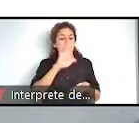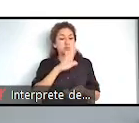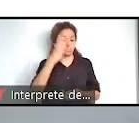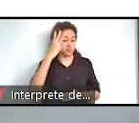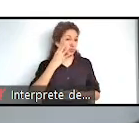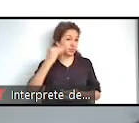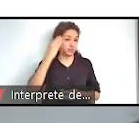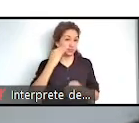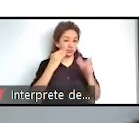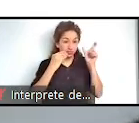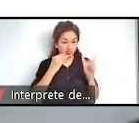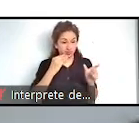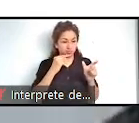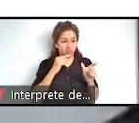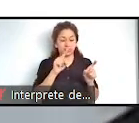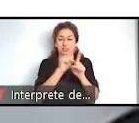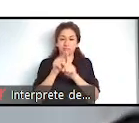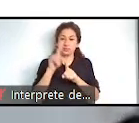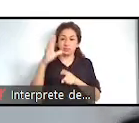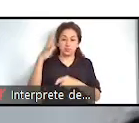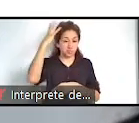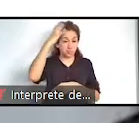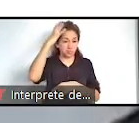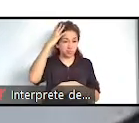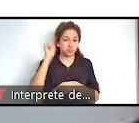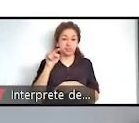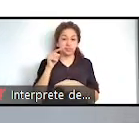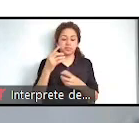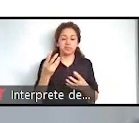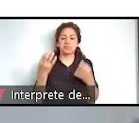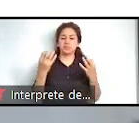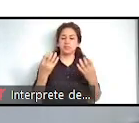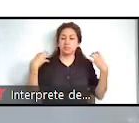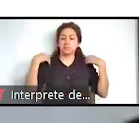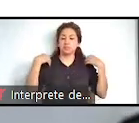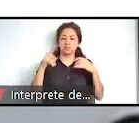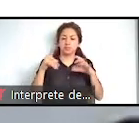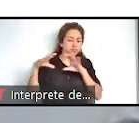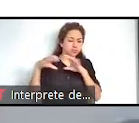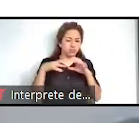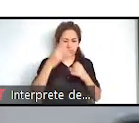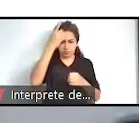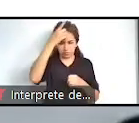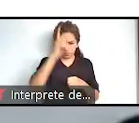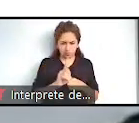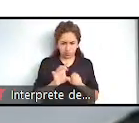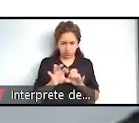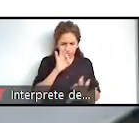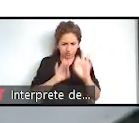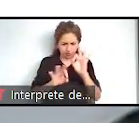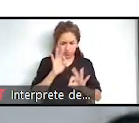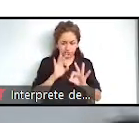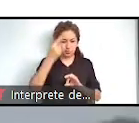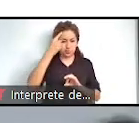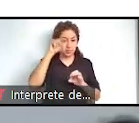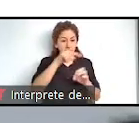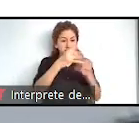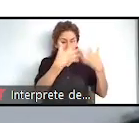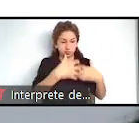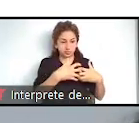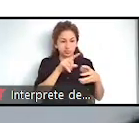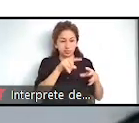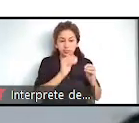that the obligation of experience of management is to make decisions and take actions for the organization to